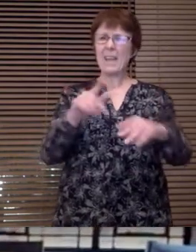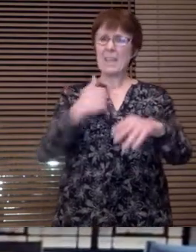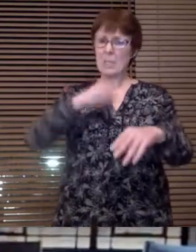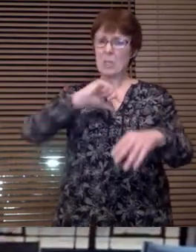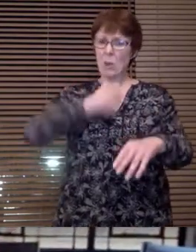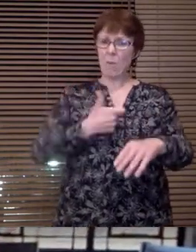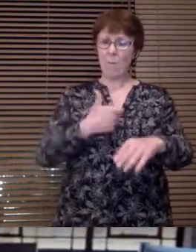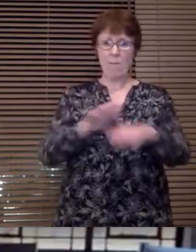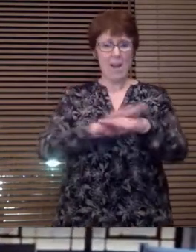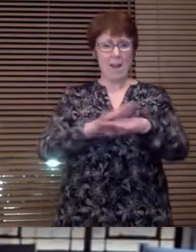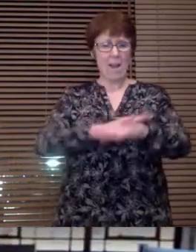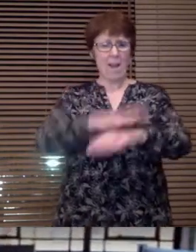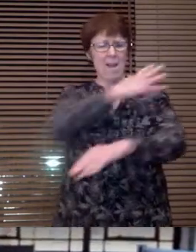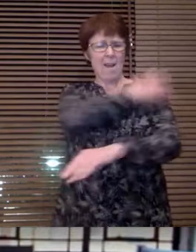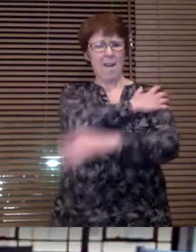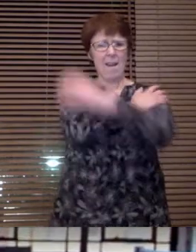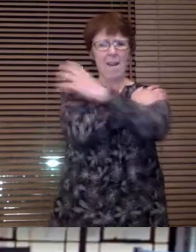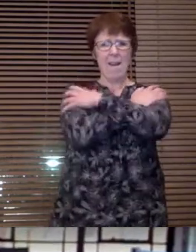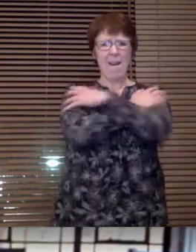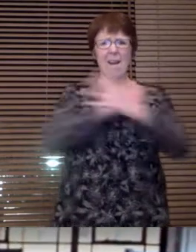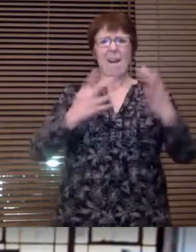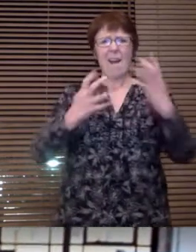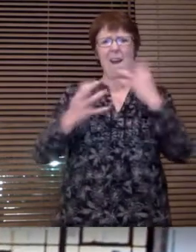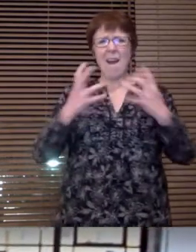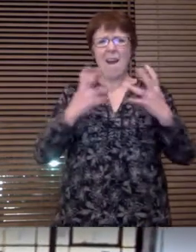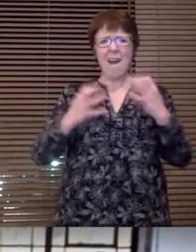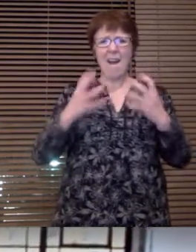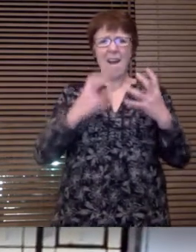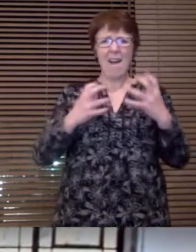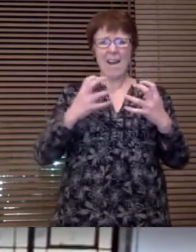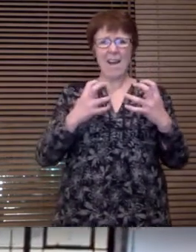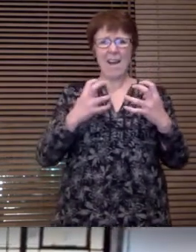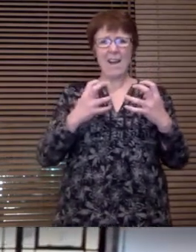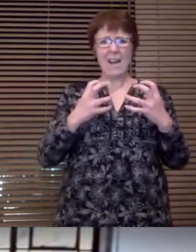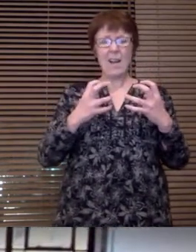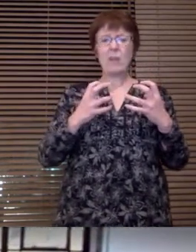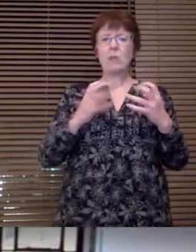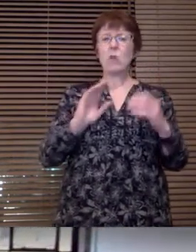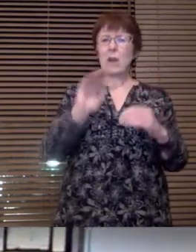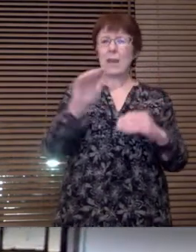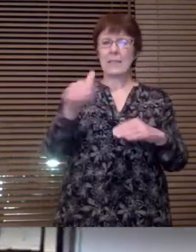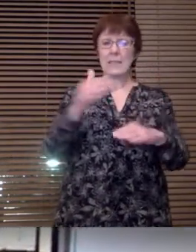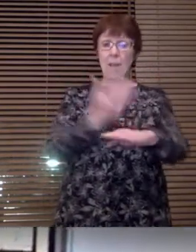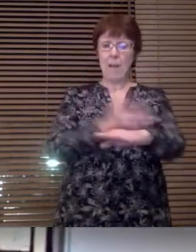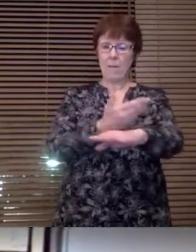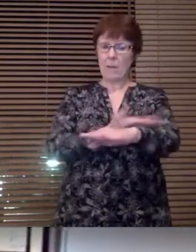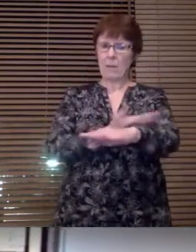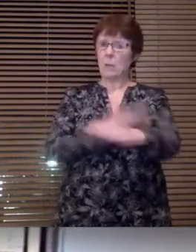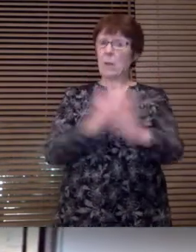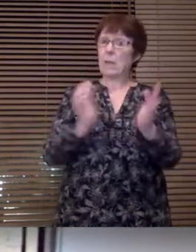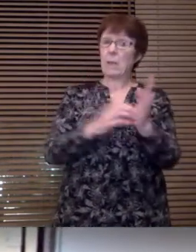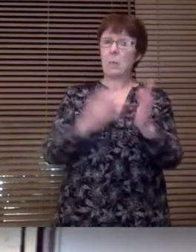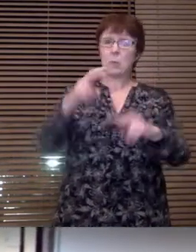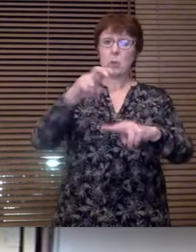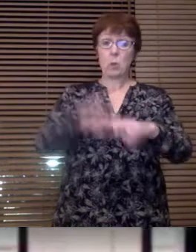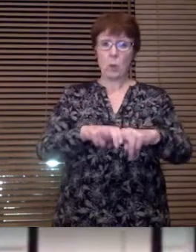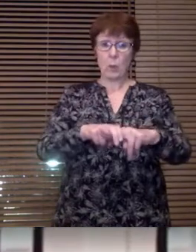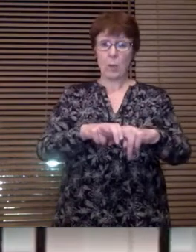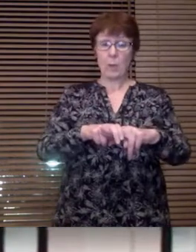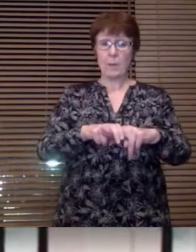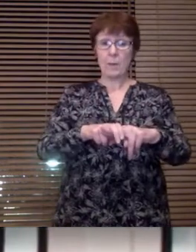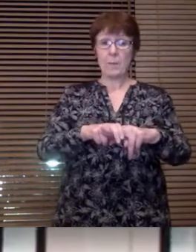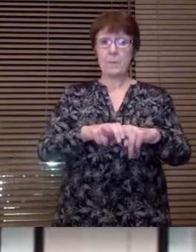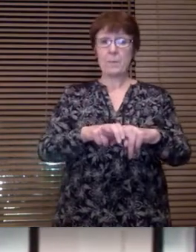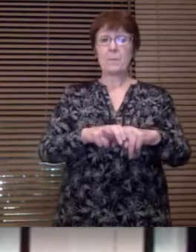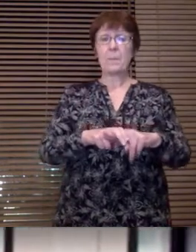my shoulders. Hopefully you feel the same, guys. So we're not really going to time our rest. You know, take as long as you need. Hopefully you can keep up with me. So we're going to be doing